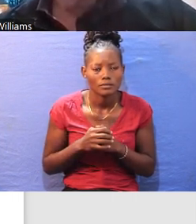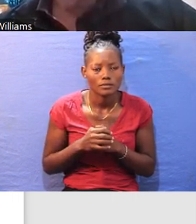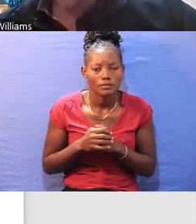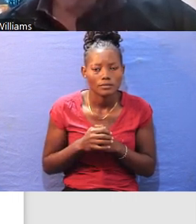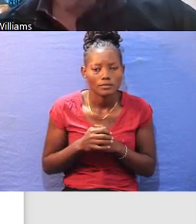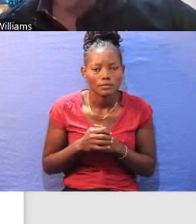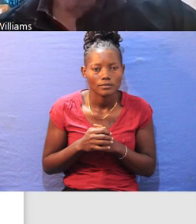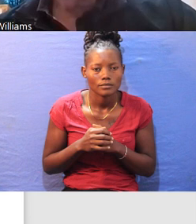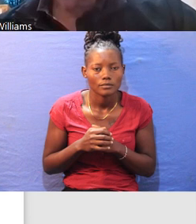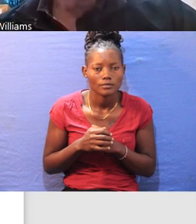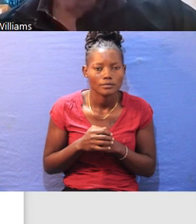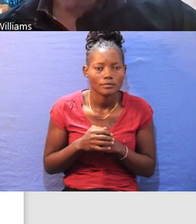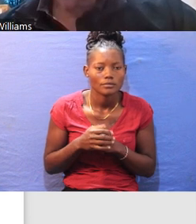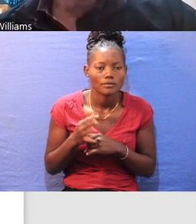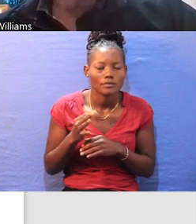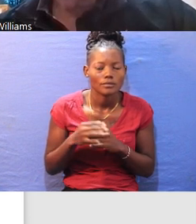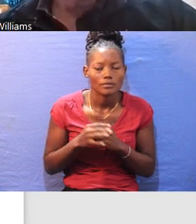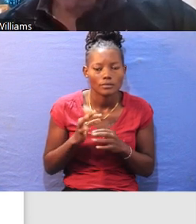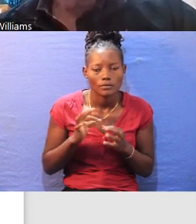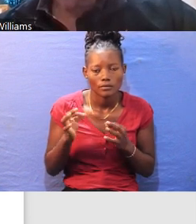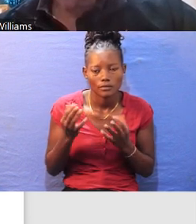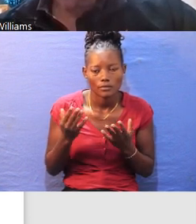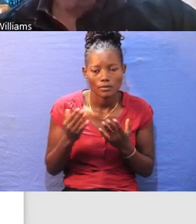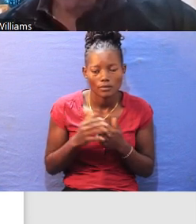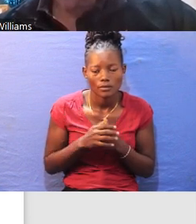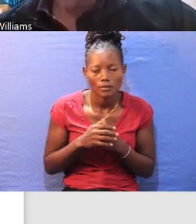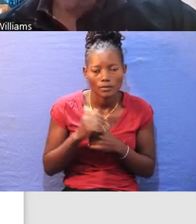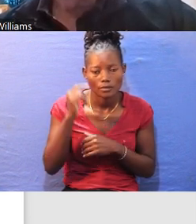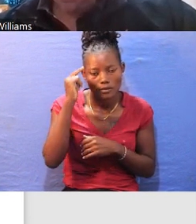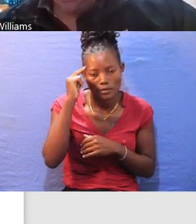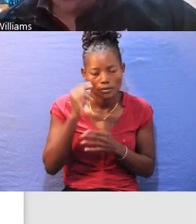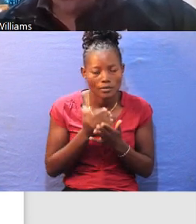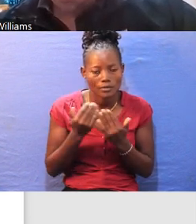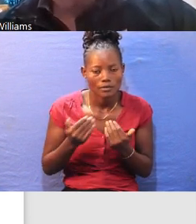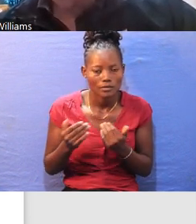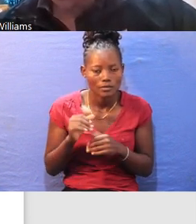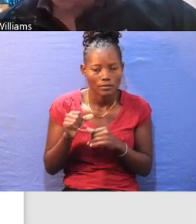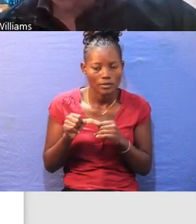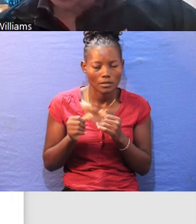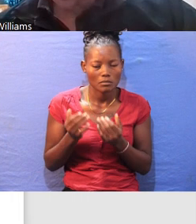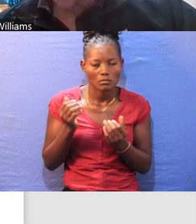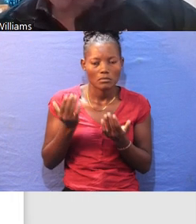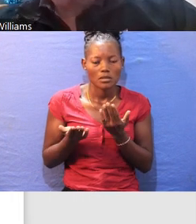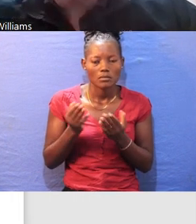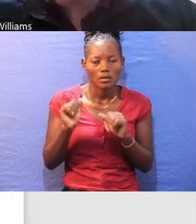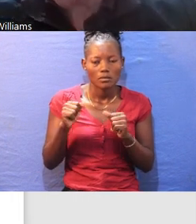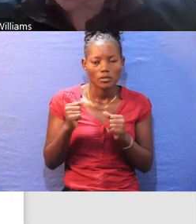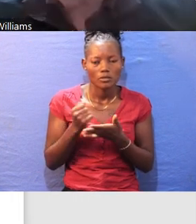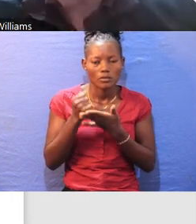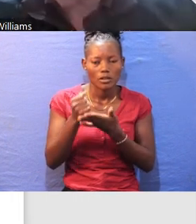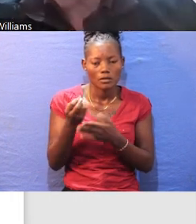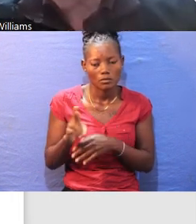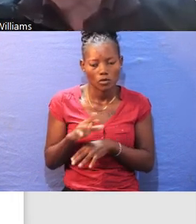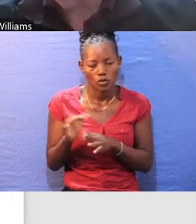but it's like if there's efficiency there or something, it might help. Maybe it might not help all